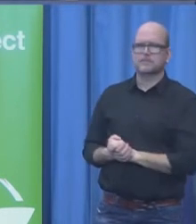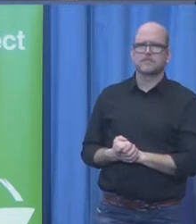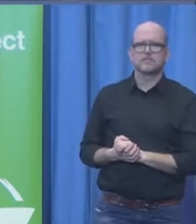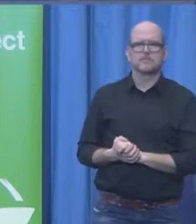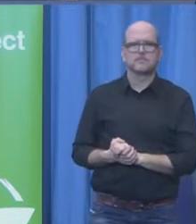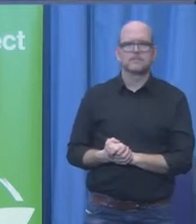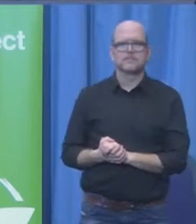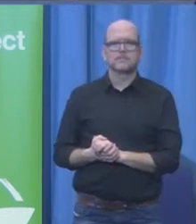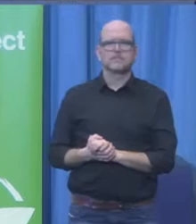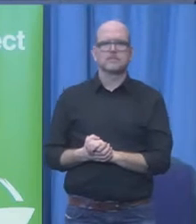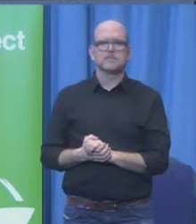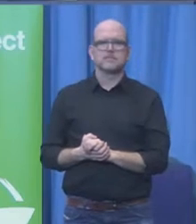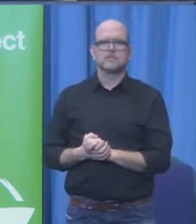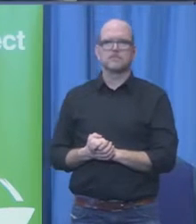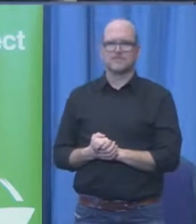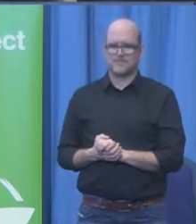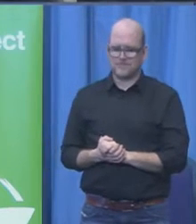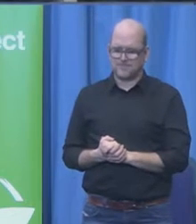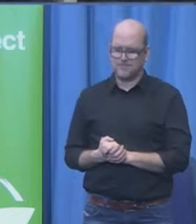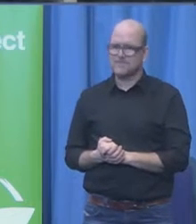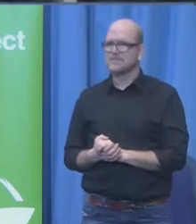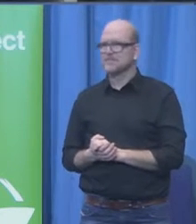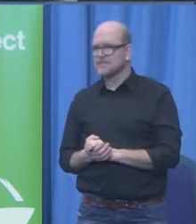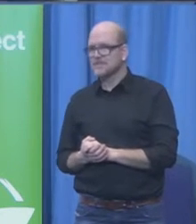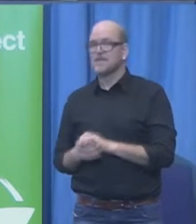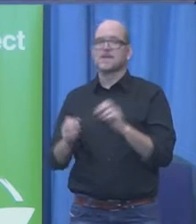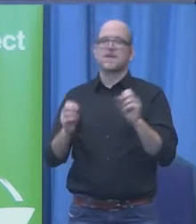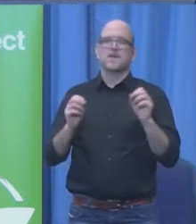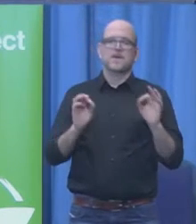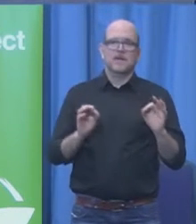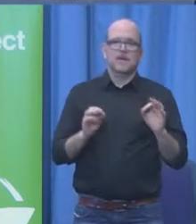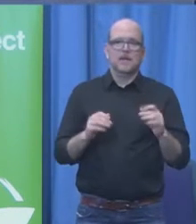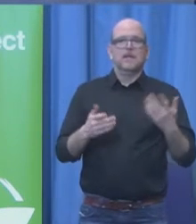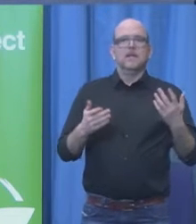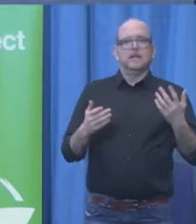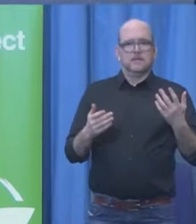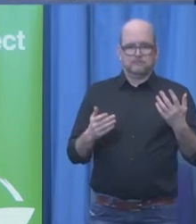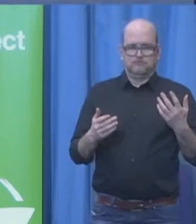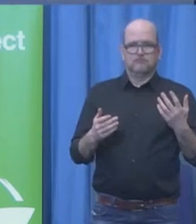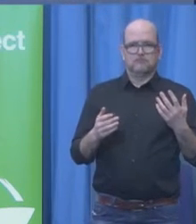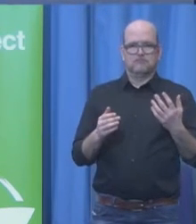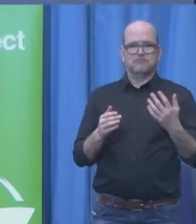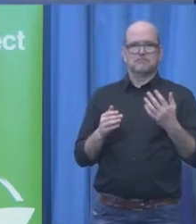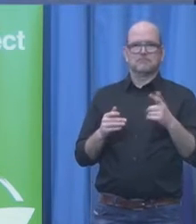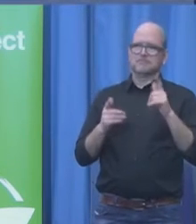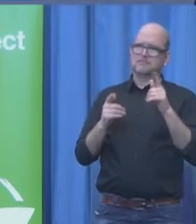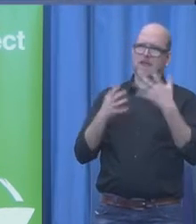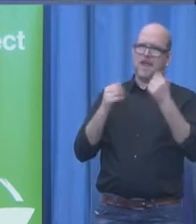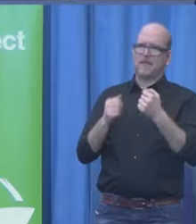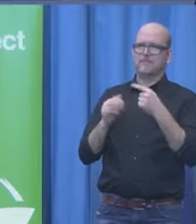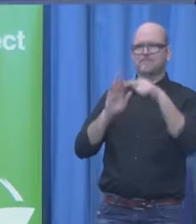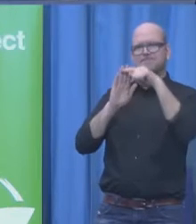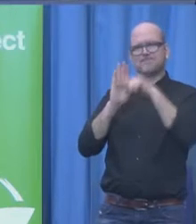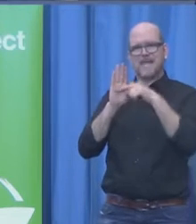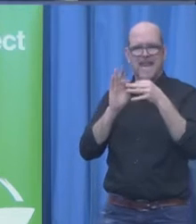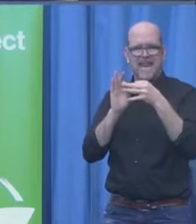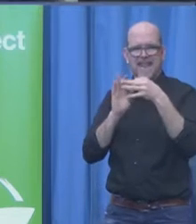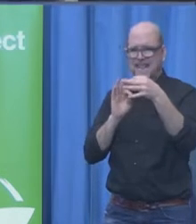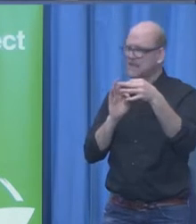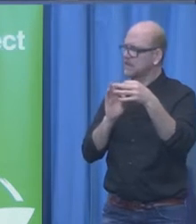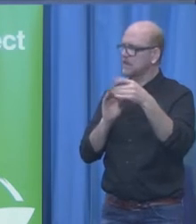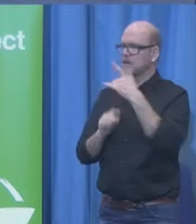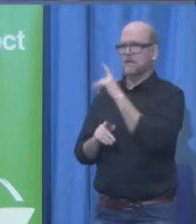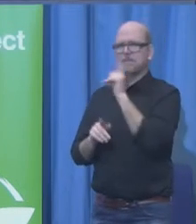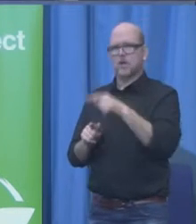support or a policy framework being set, for example, so that the state aid allows for the use